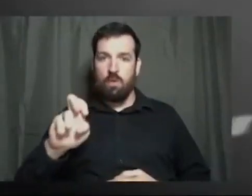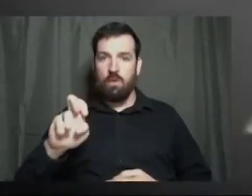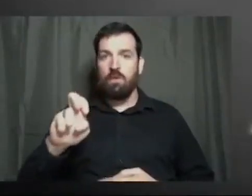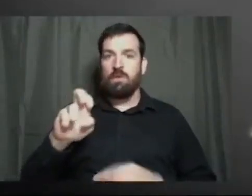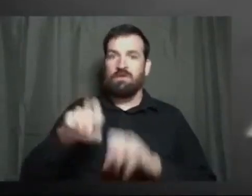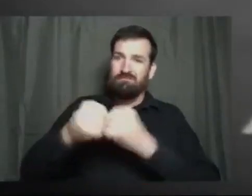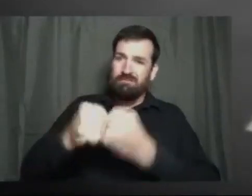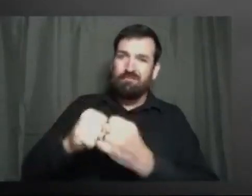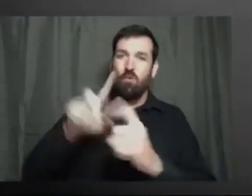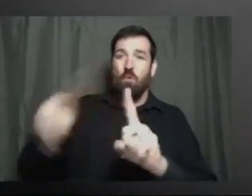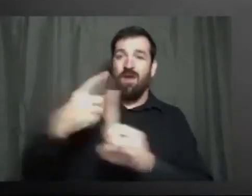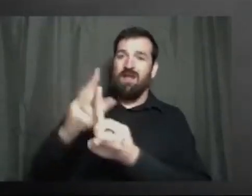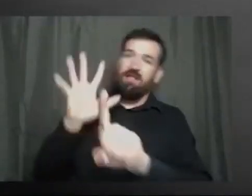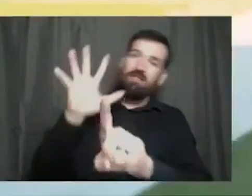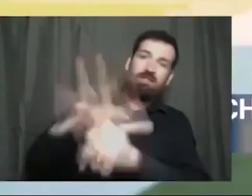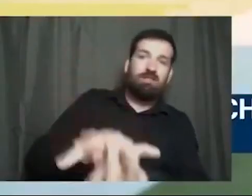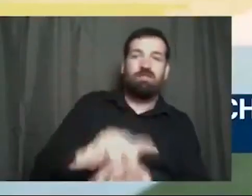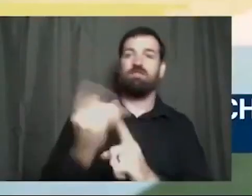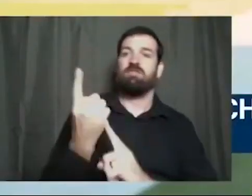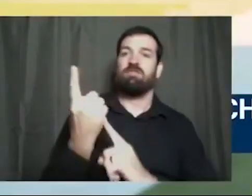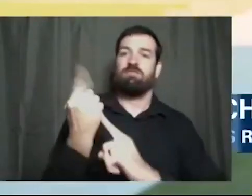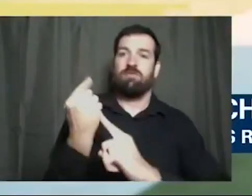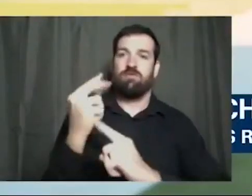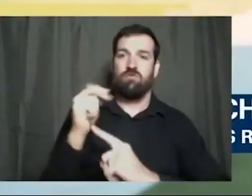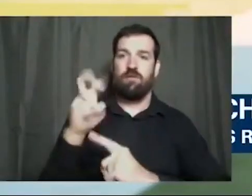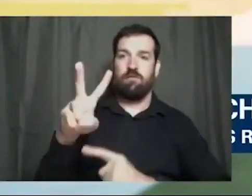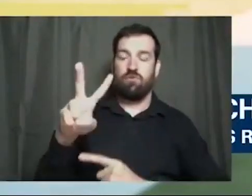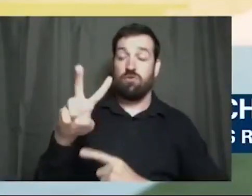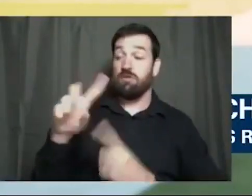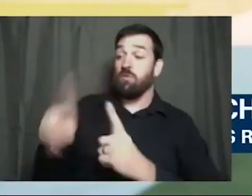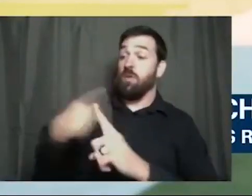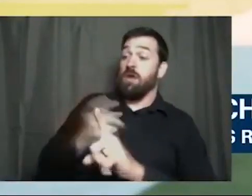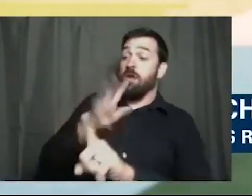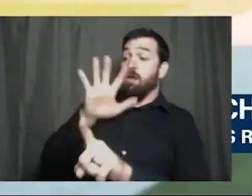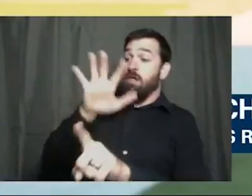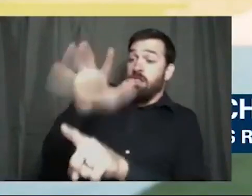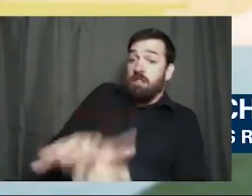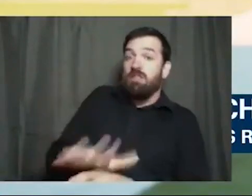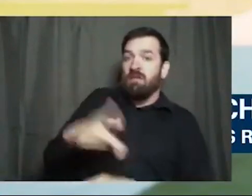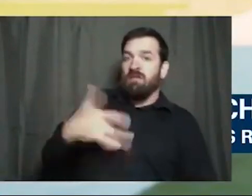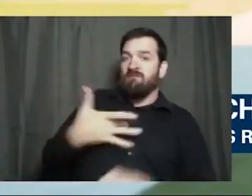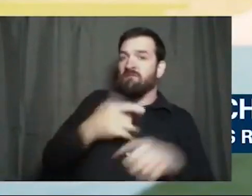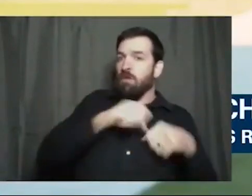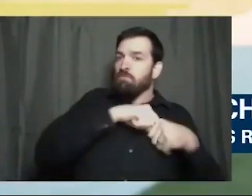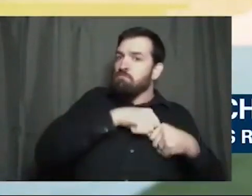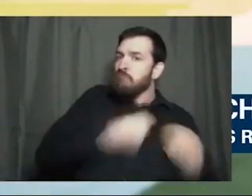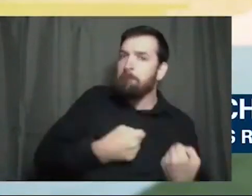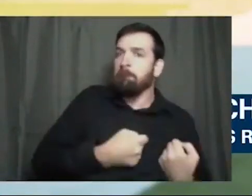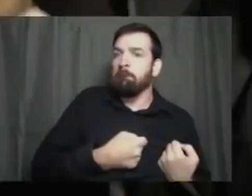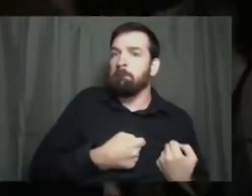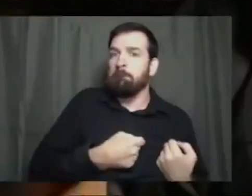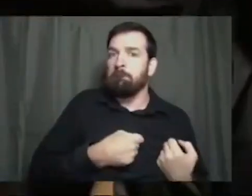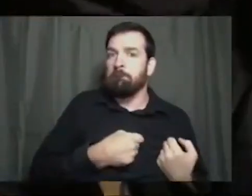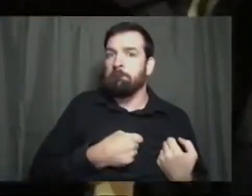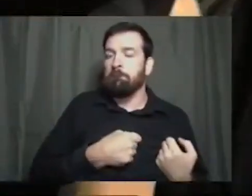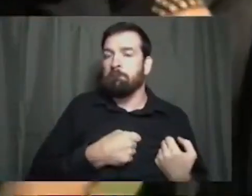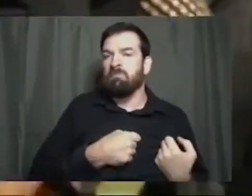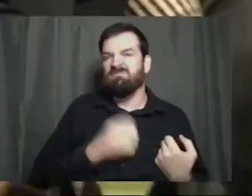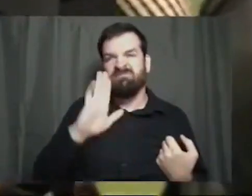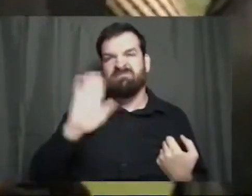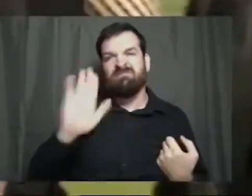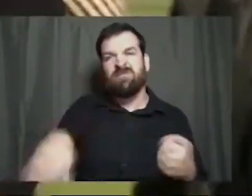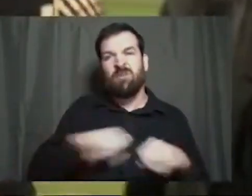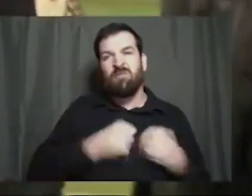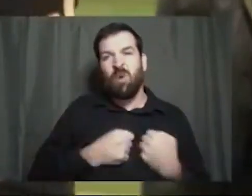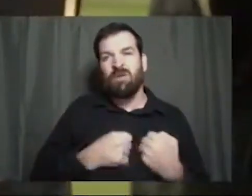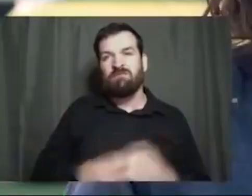game last November. I got landed on and it actually snapped in half, and I think it was broken before that, so that's made it